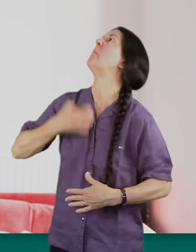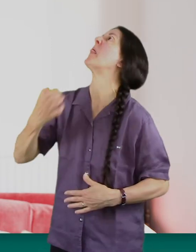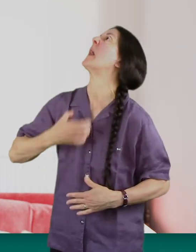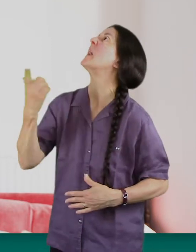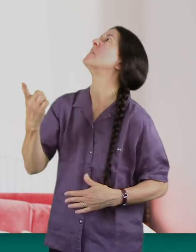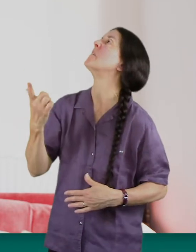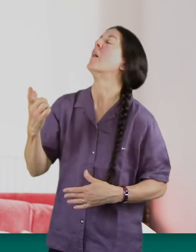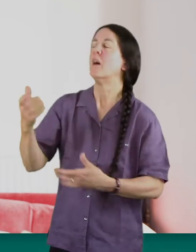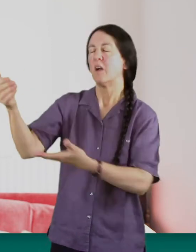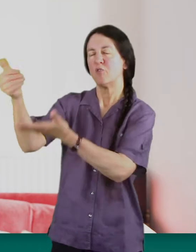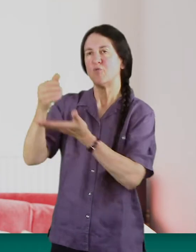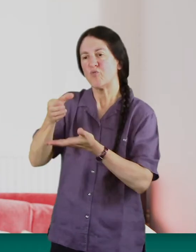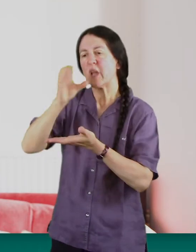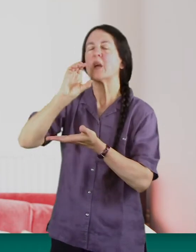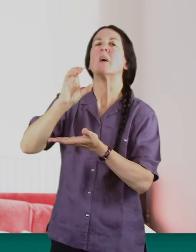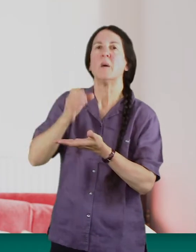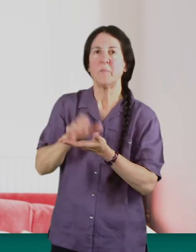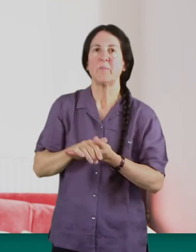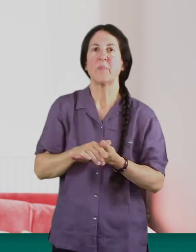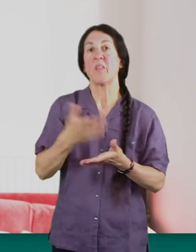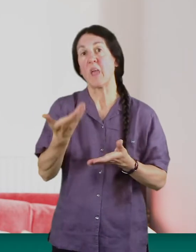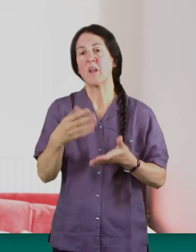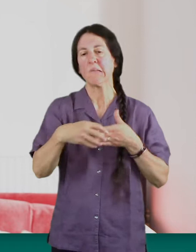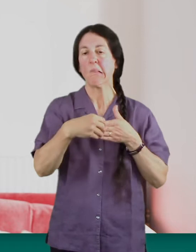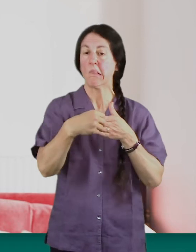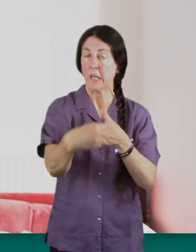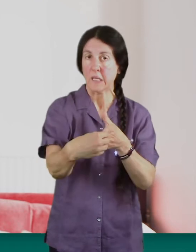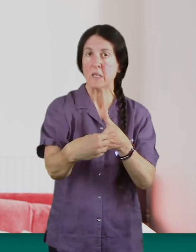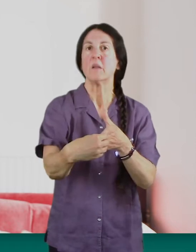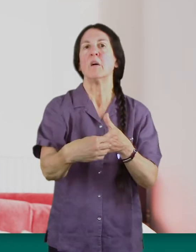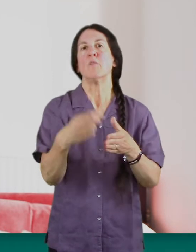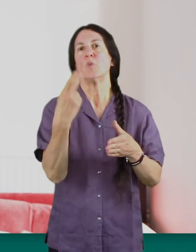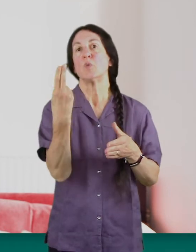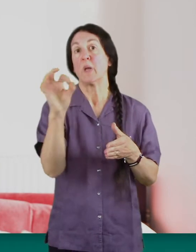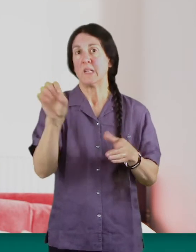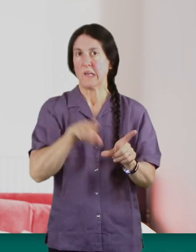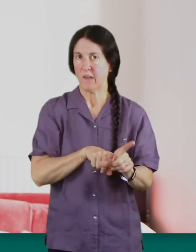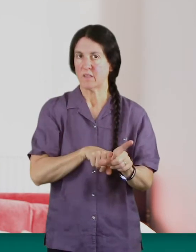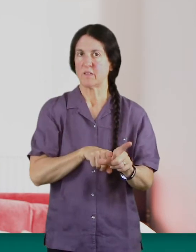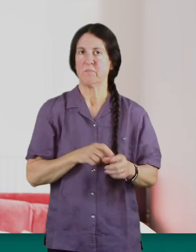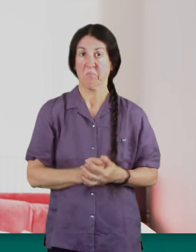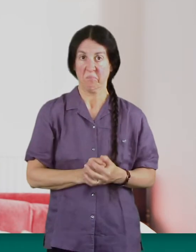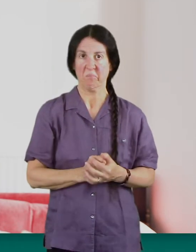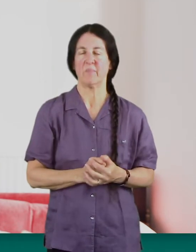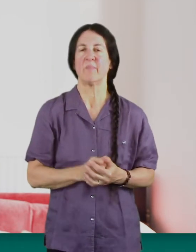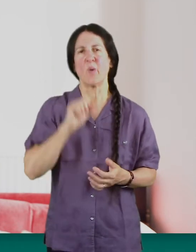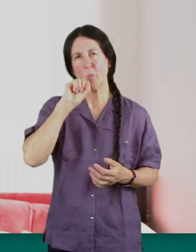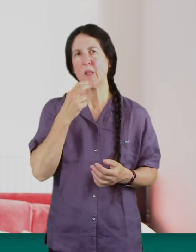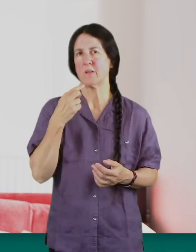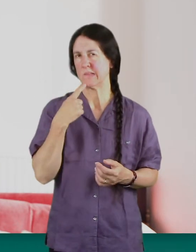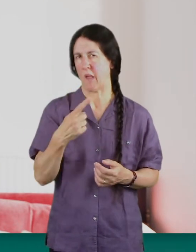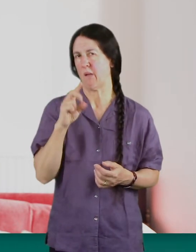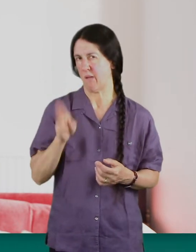drink, and then judges for 20 years. I'm going to read that one more time. We